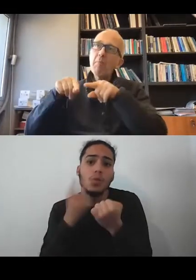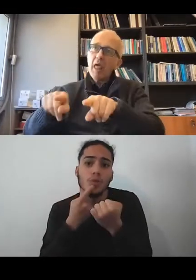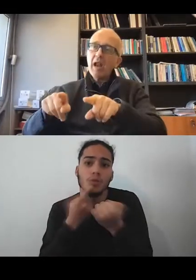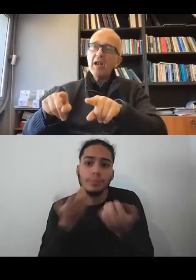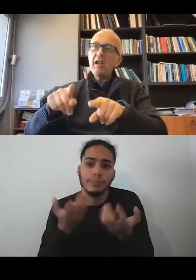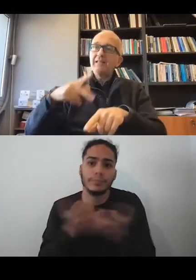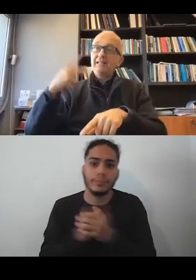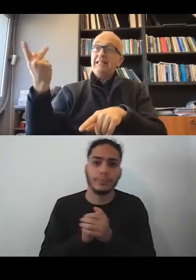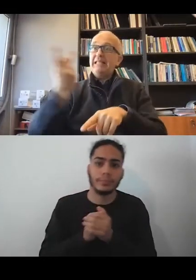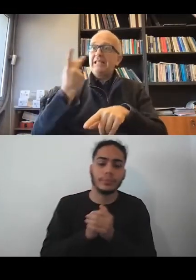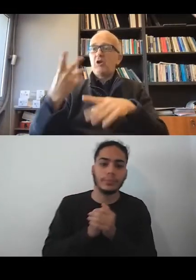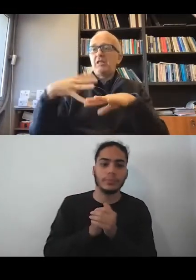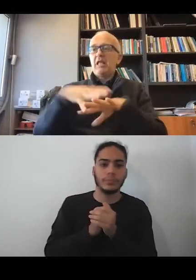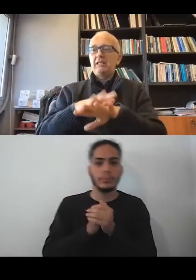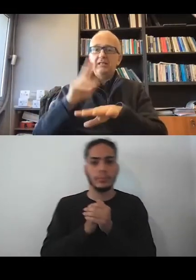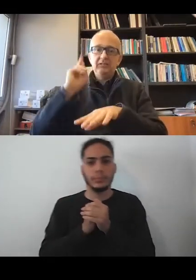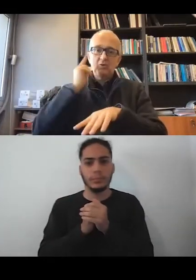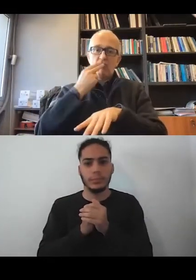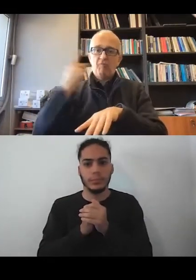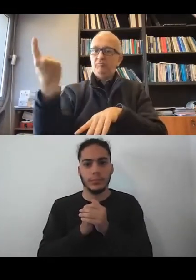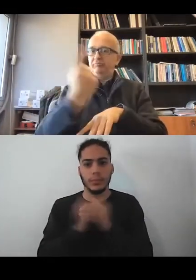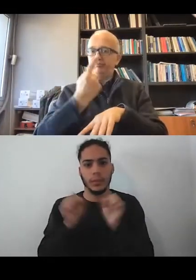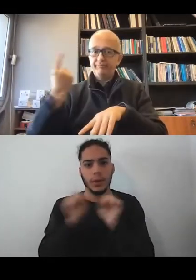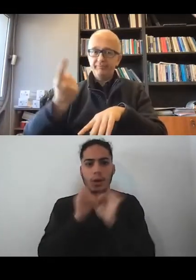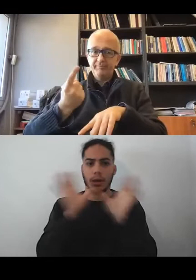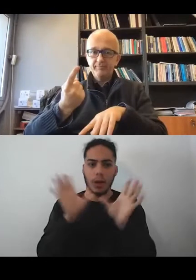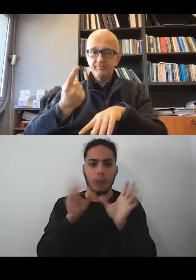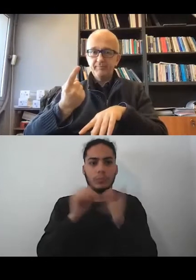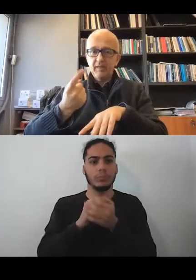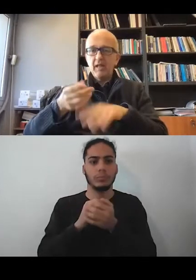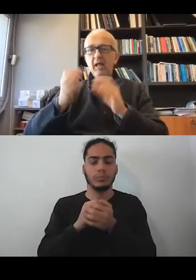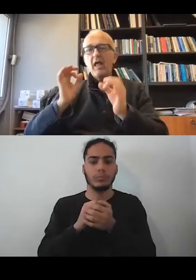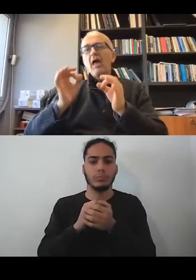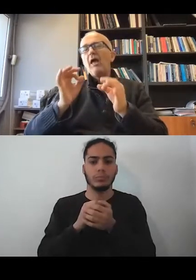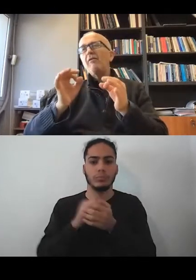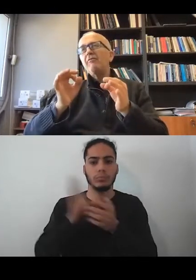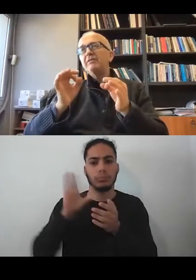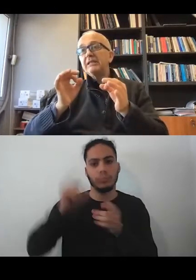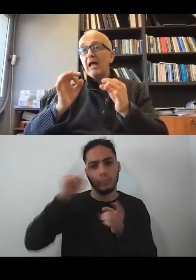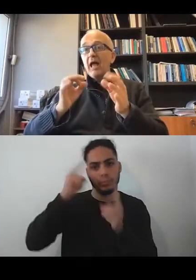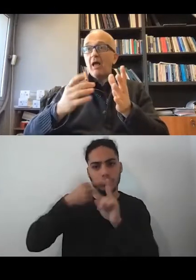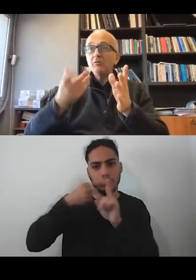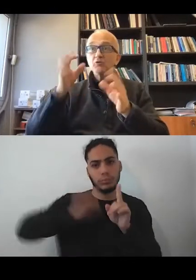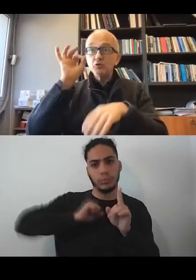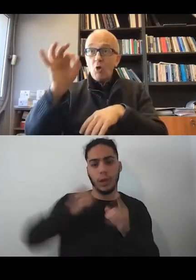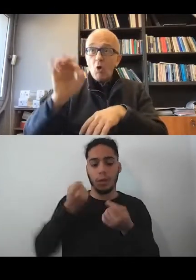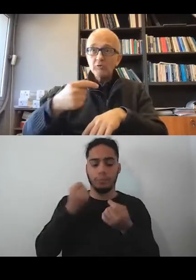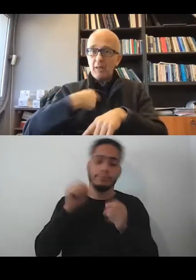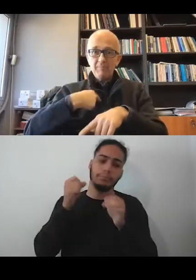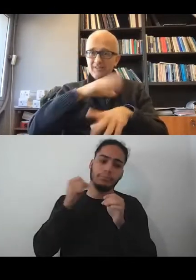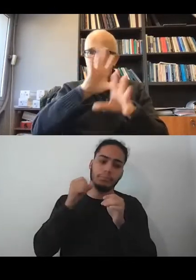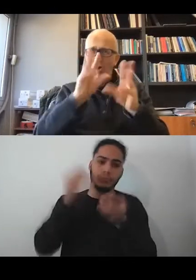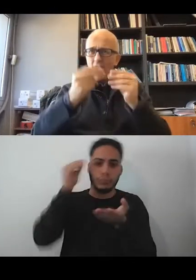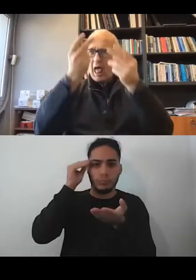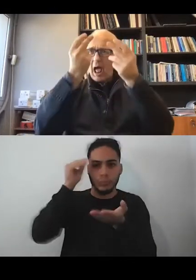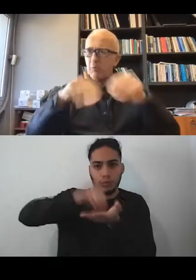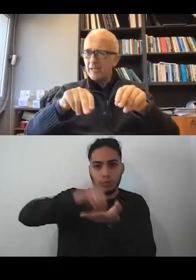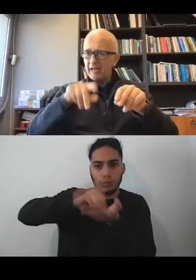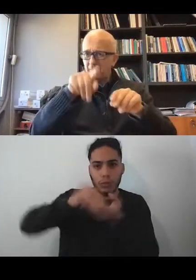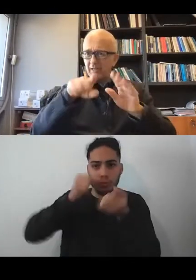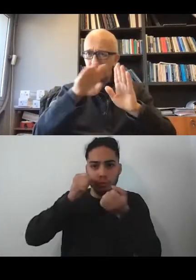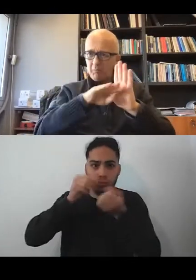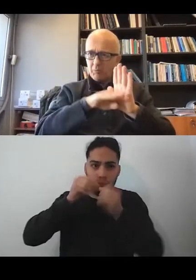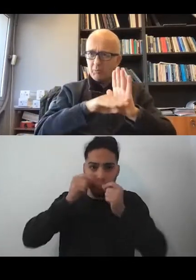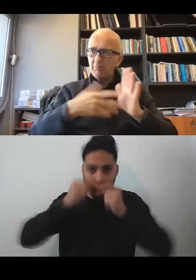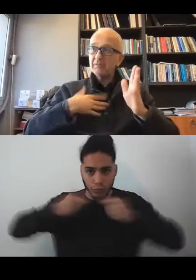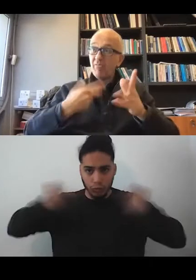And of course, among our goals are to disseminate our results through the organization